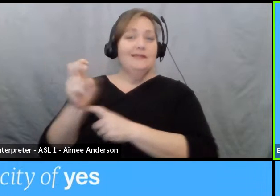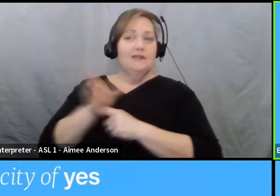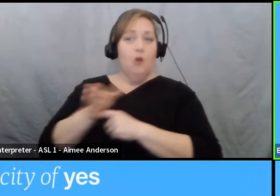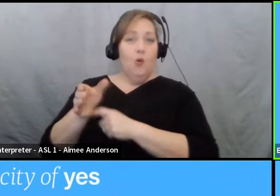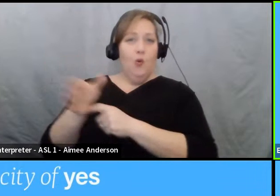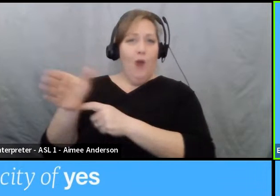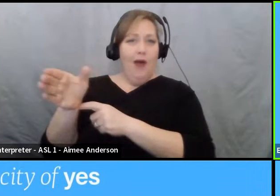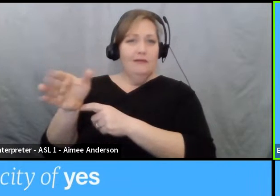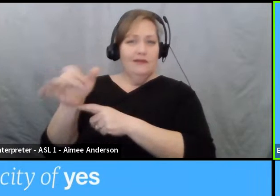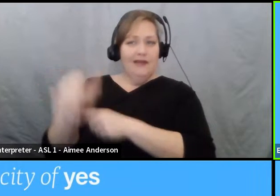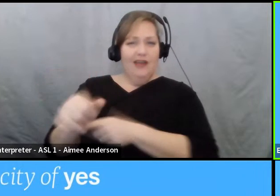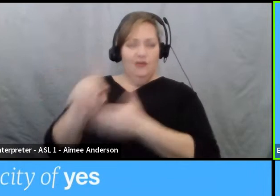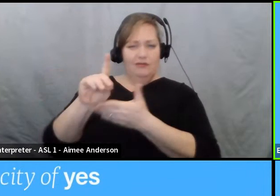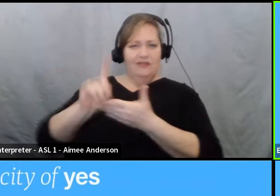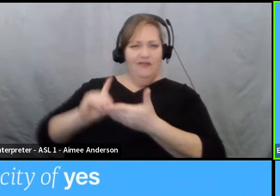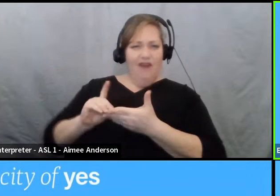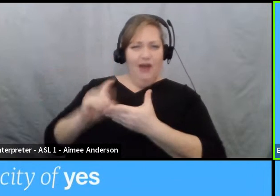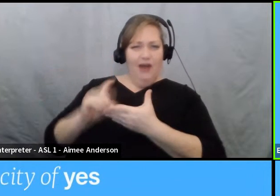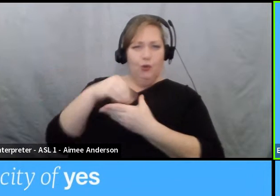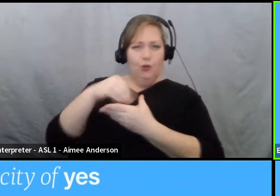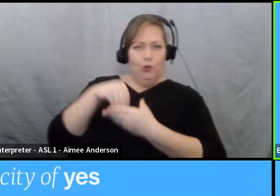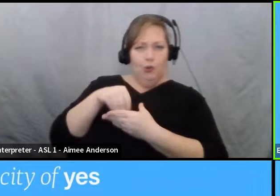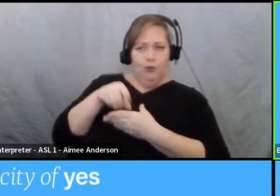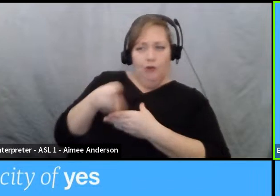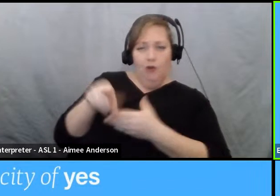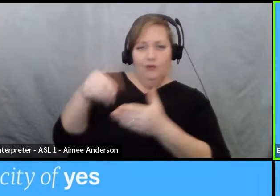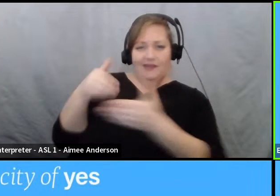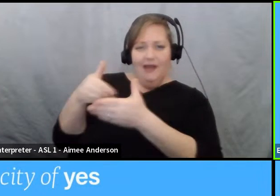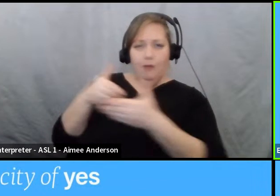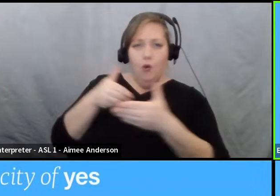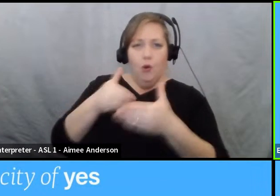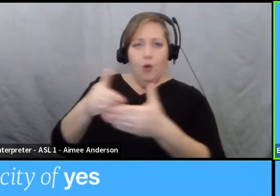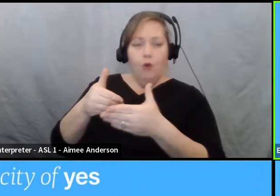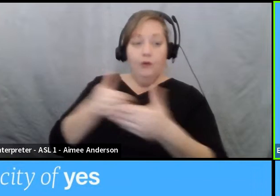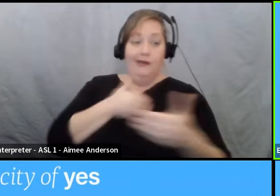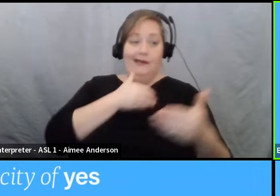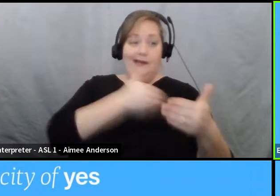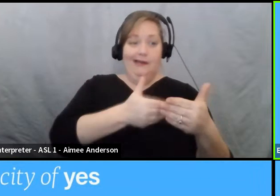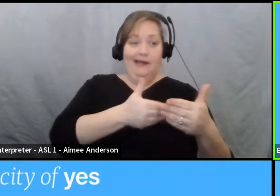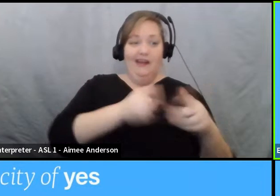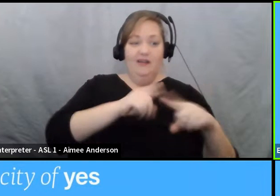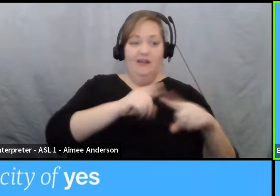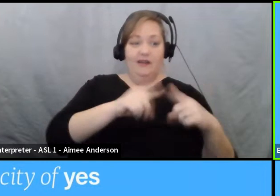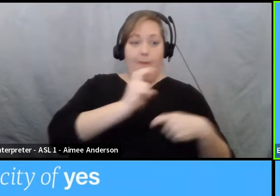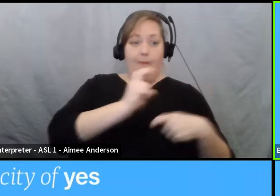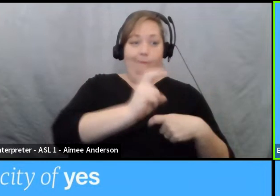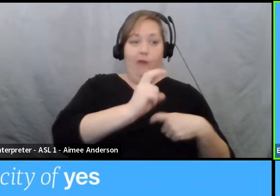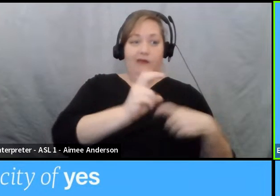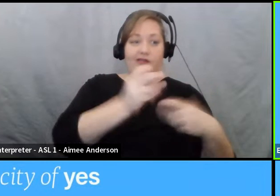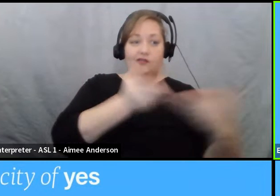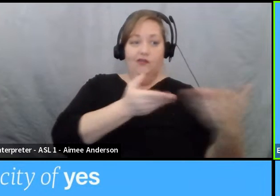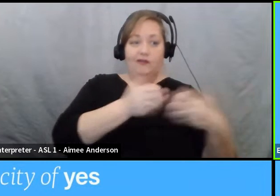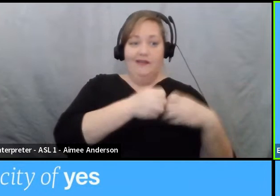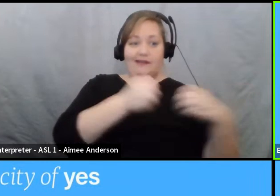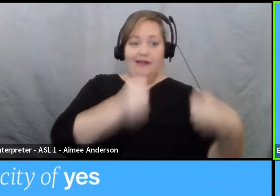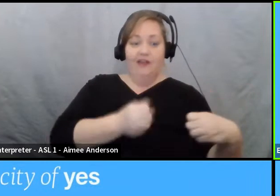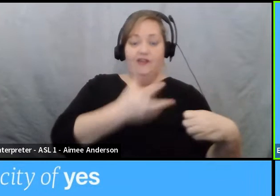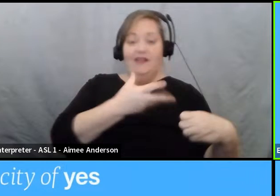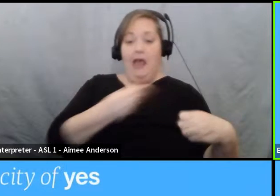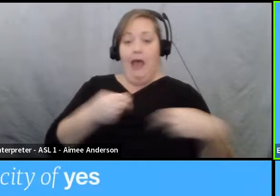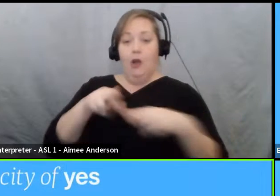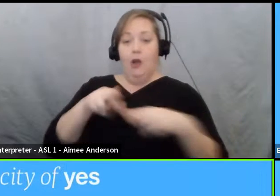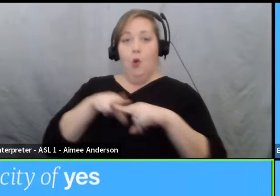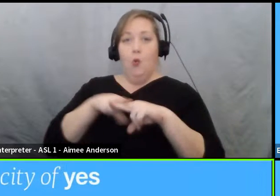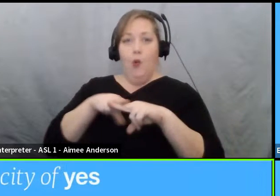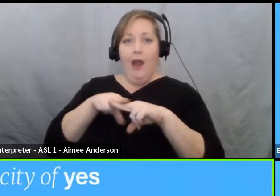areas be defined to include neighborhoods with proximity to select bus service stations in addition to rail stations?